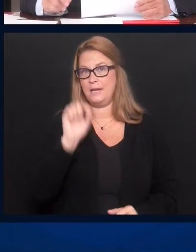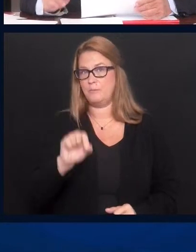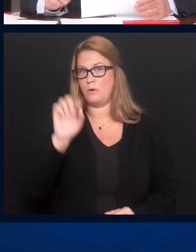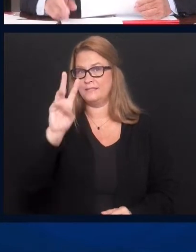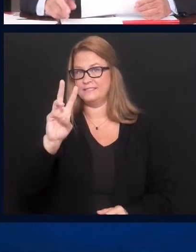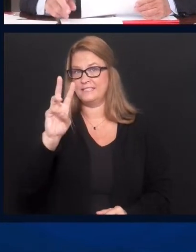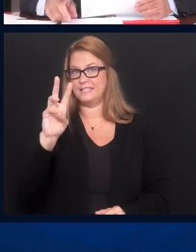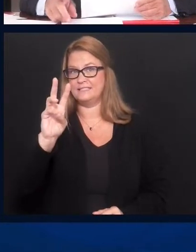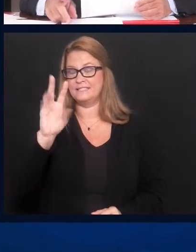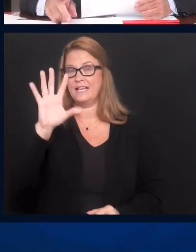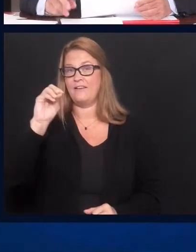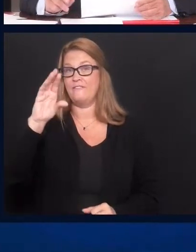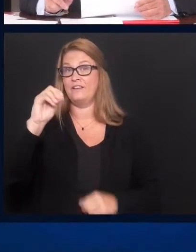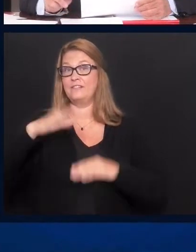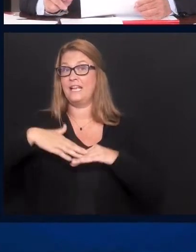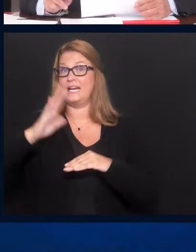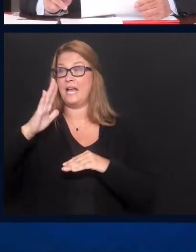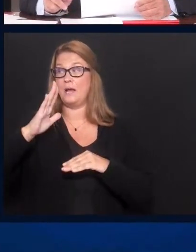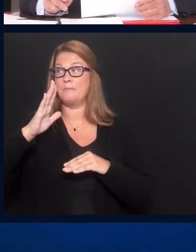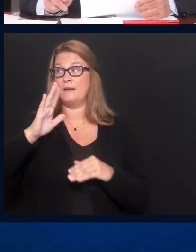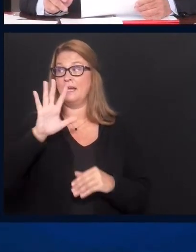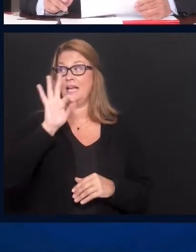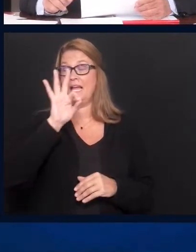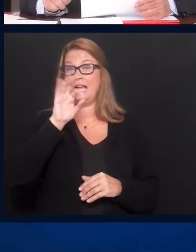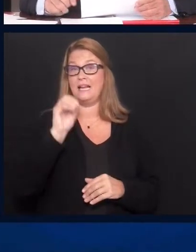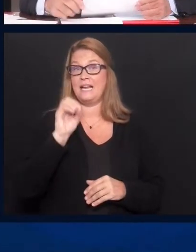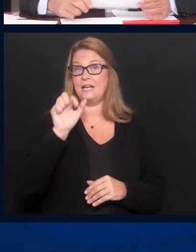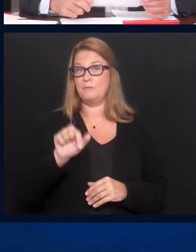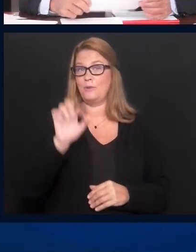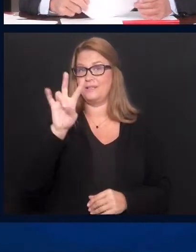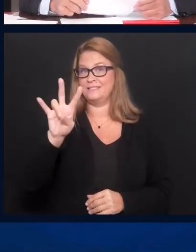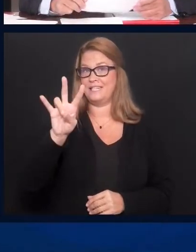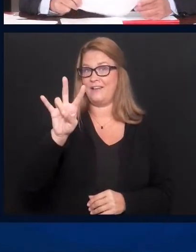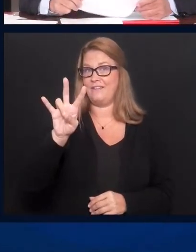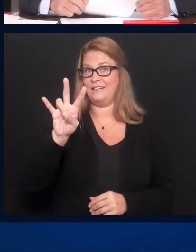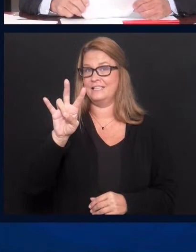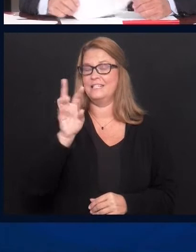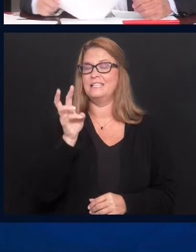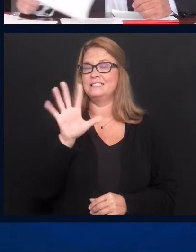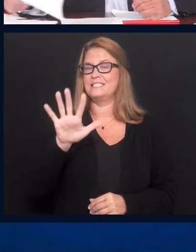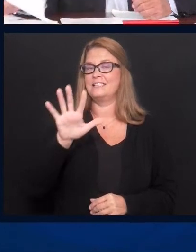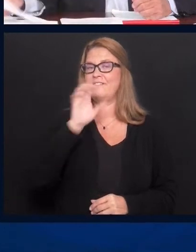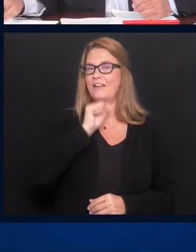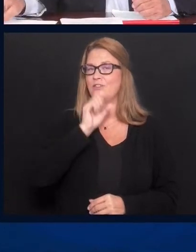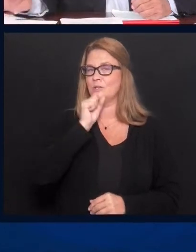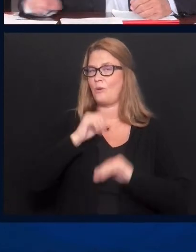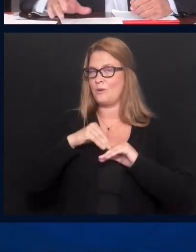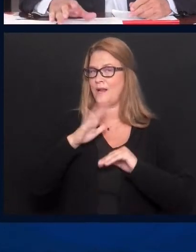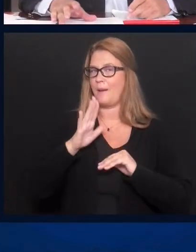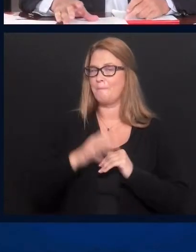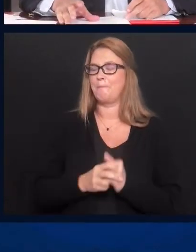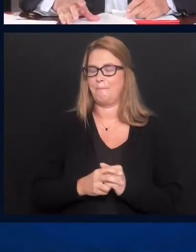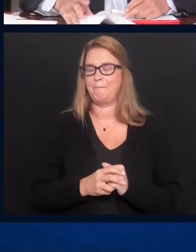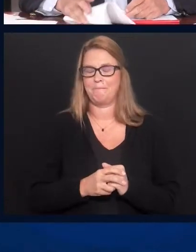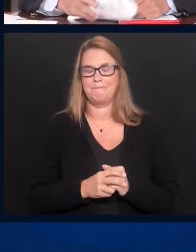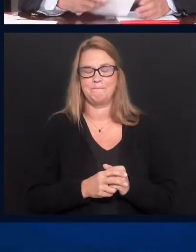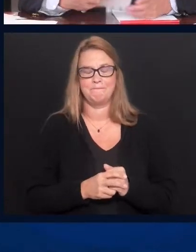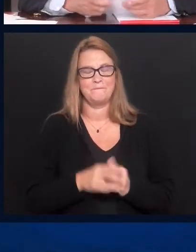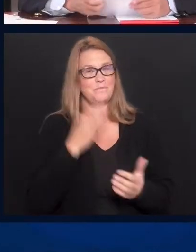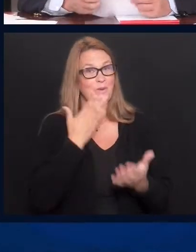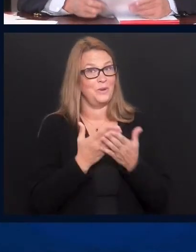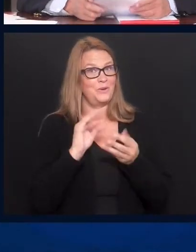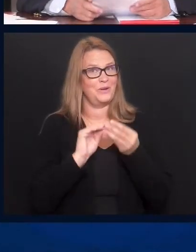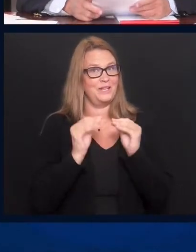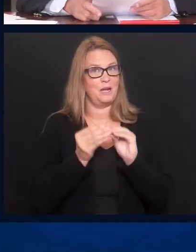80.6 of those 50 and older and 90.7 of those that are 65 and older. So good